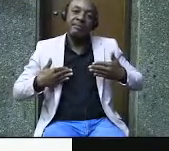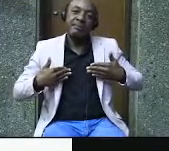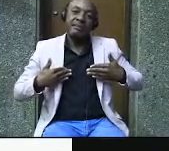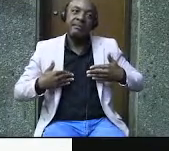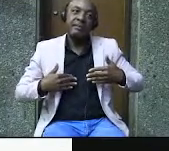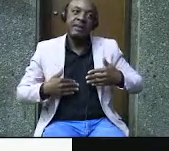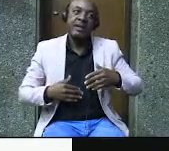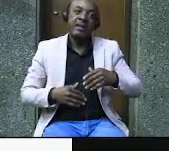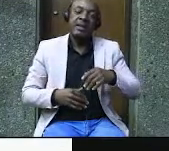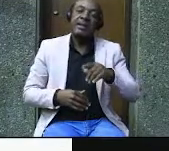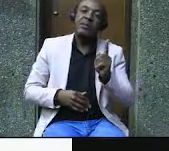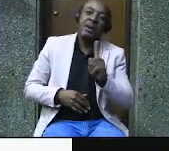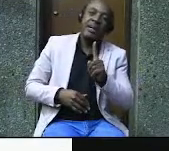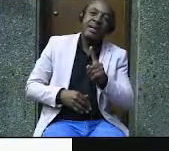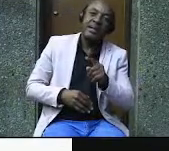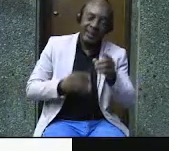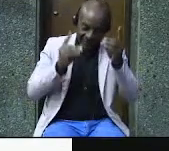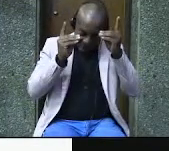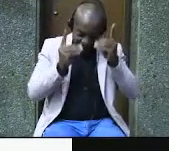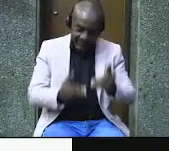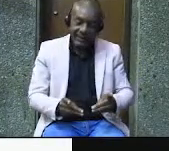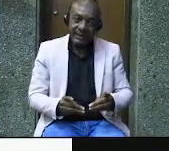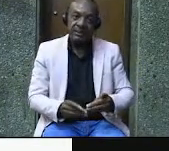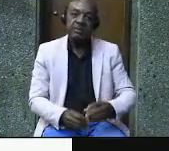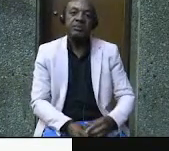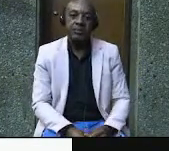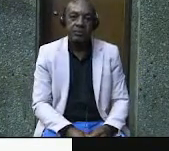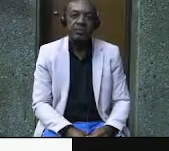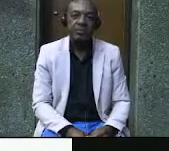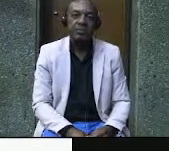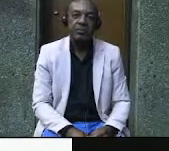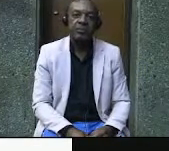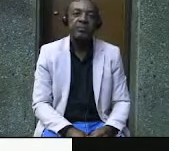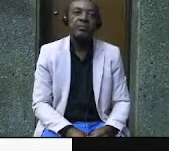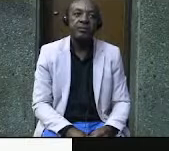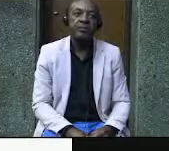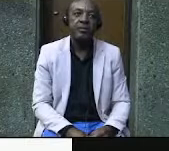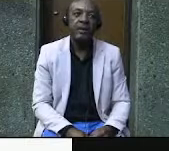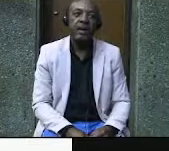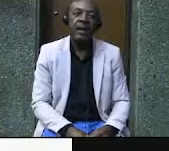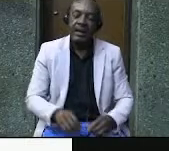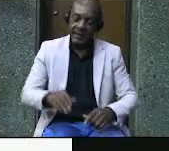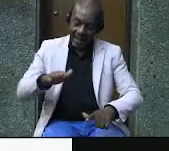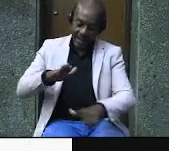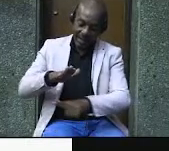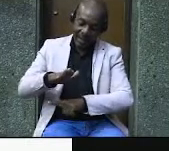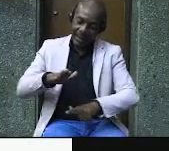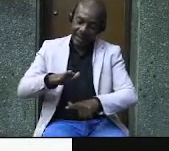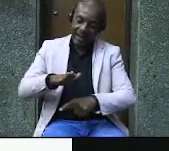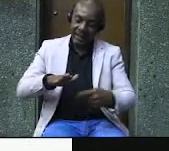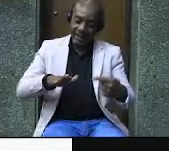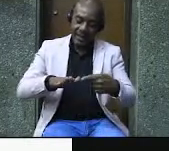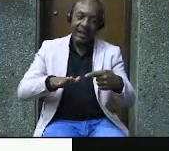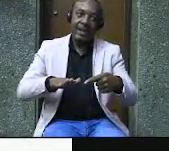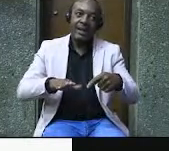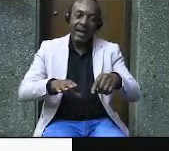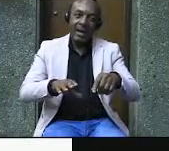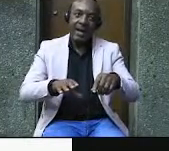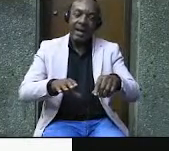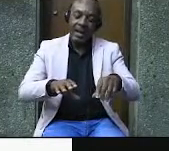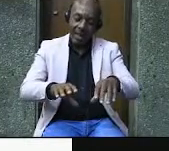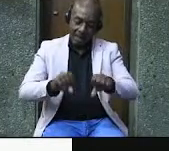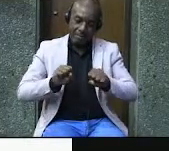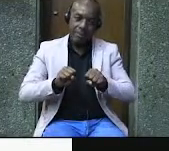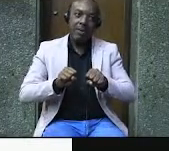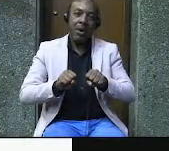The only judicial expropriation that we are aware of at the moment